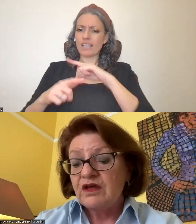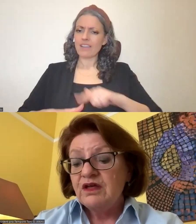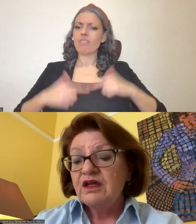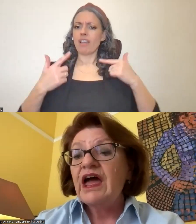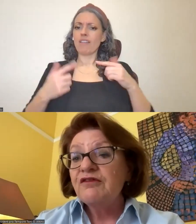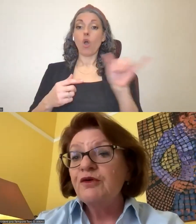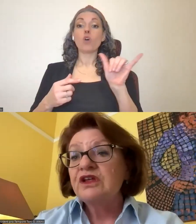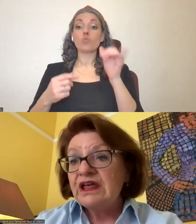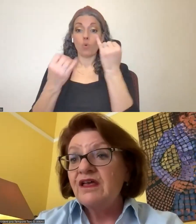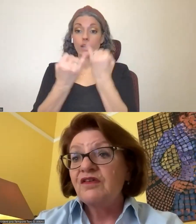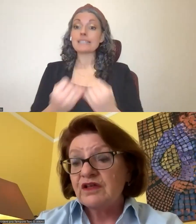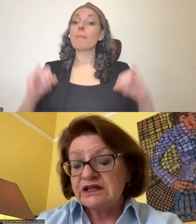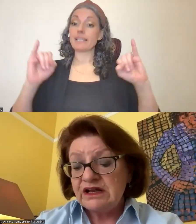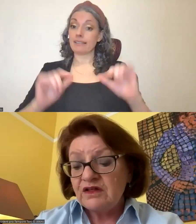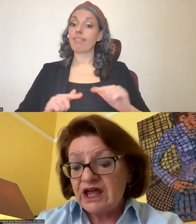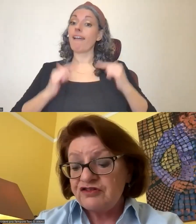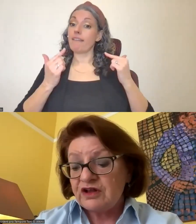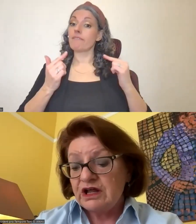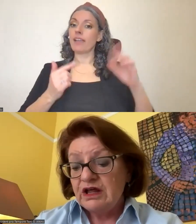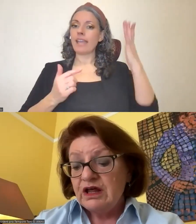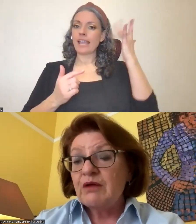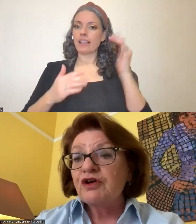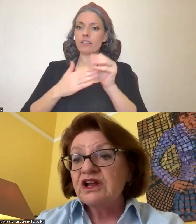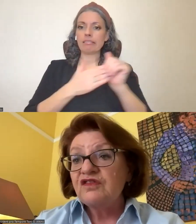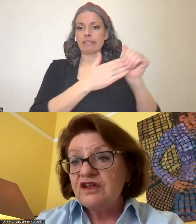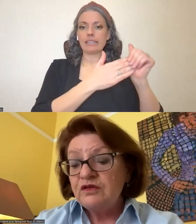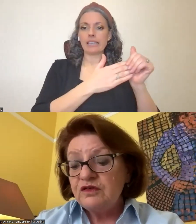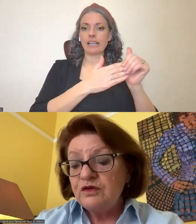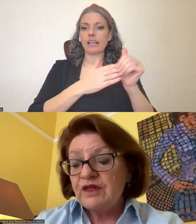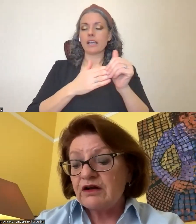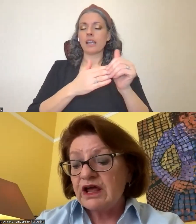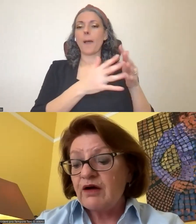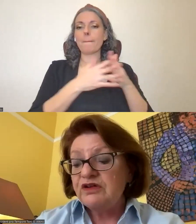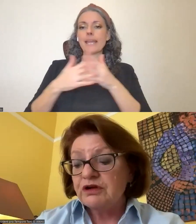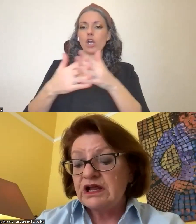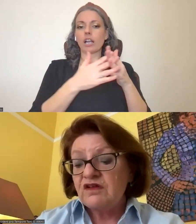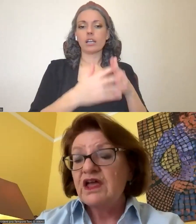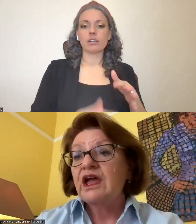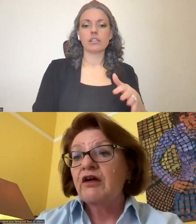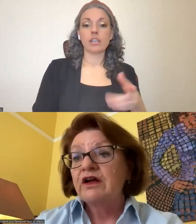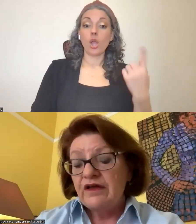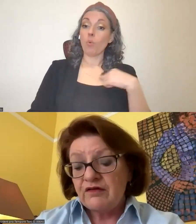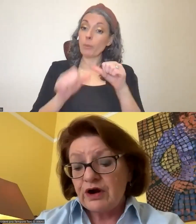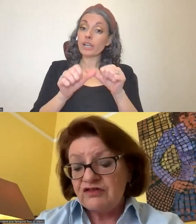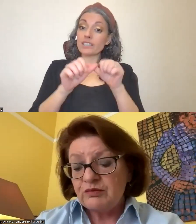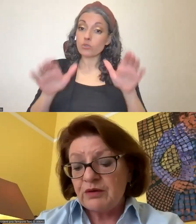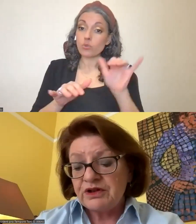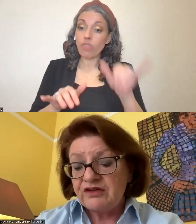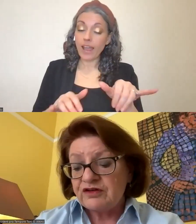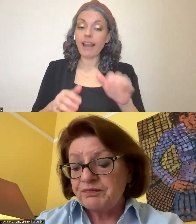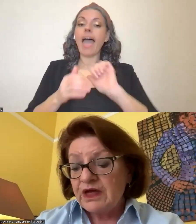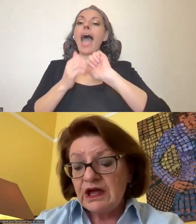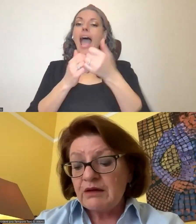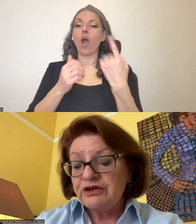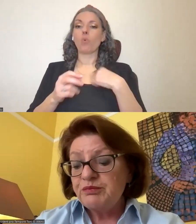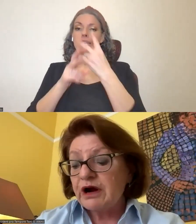independence, California is leading the nation. And we're going to continue to do that on how we treat and take care of our aging